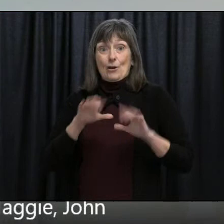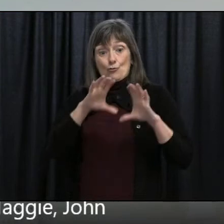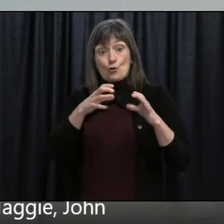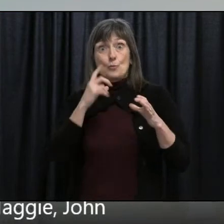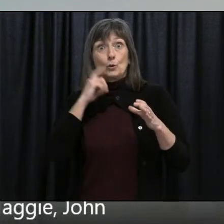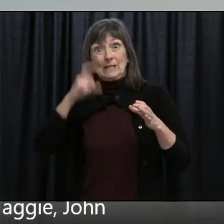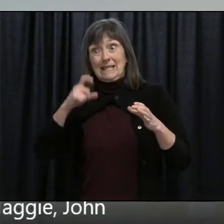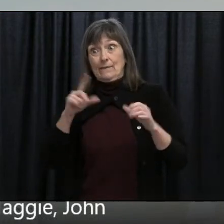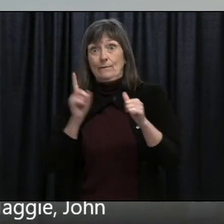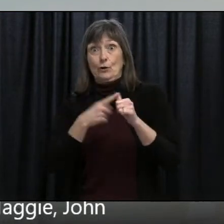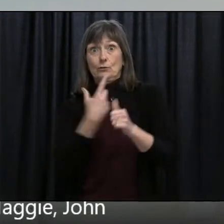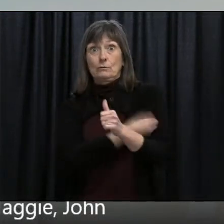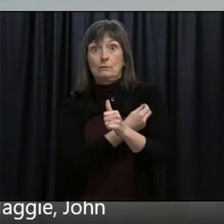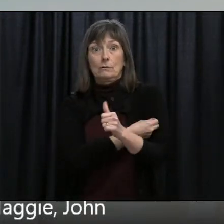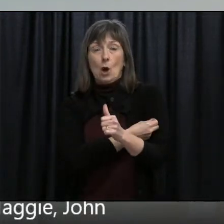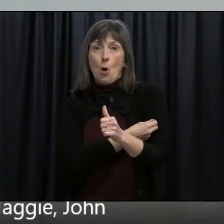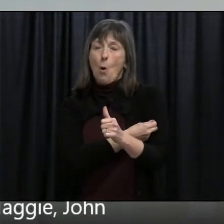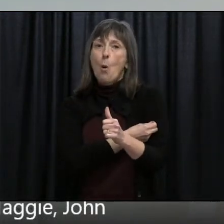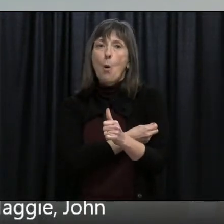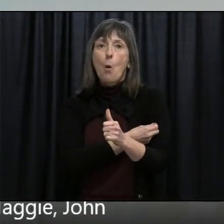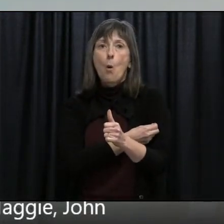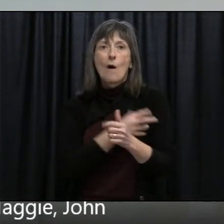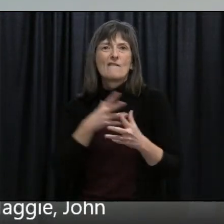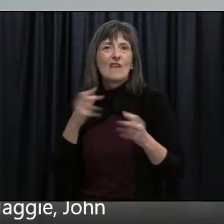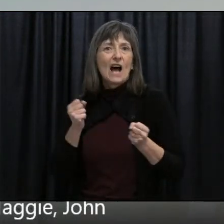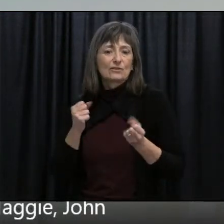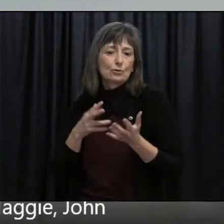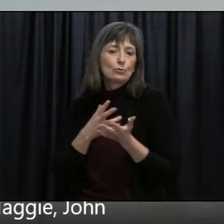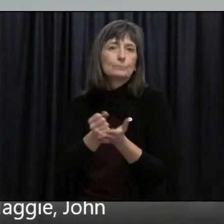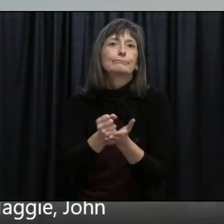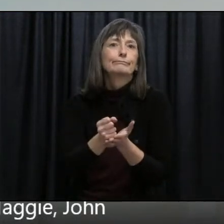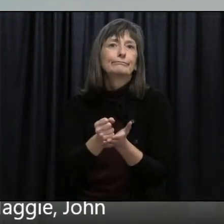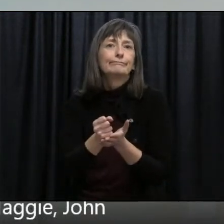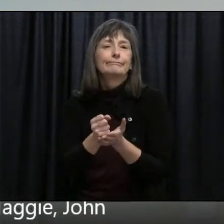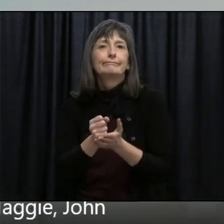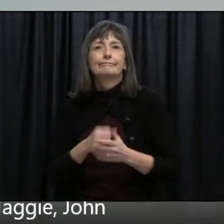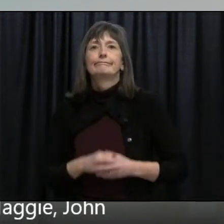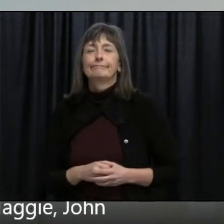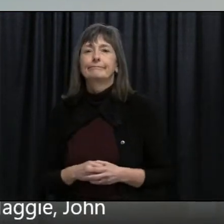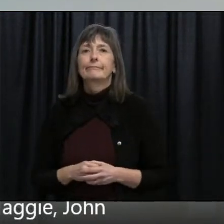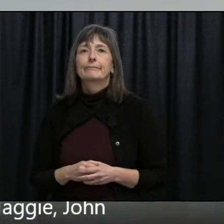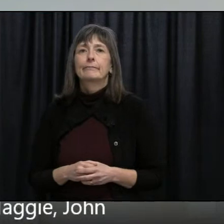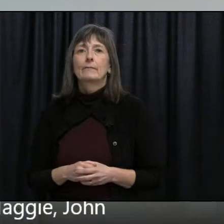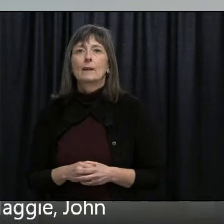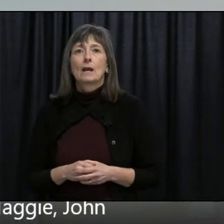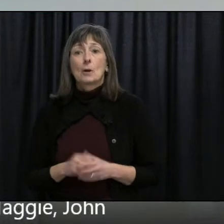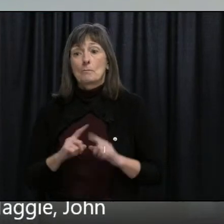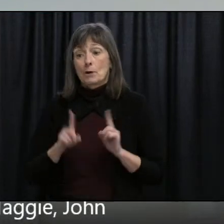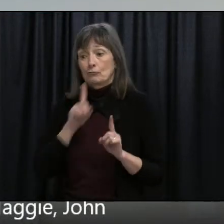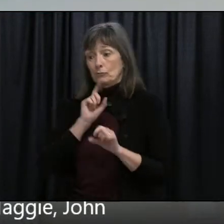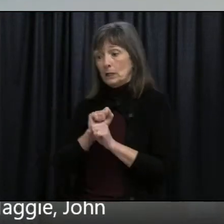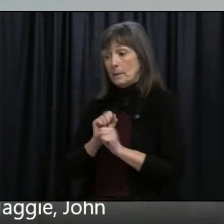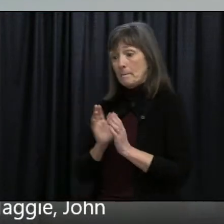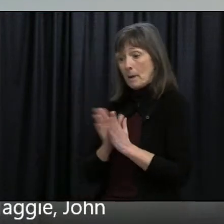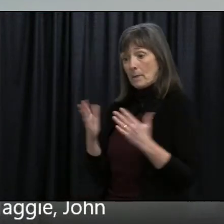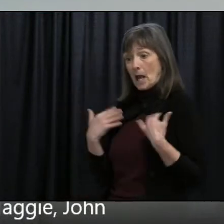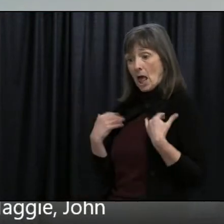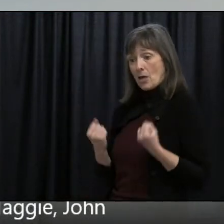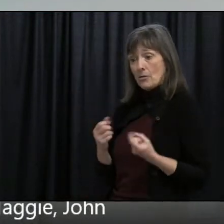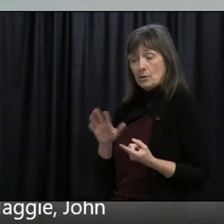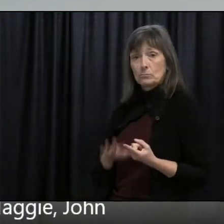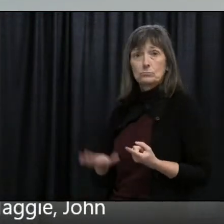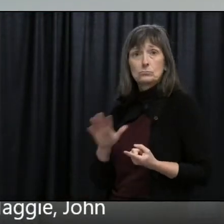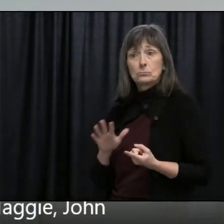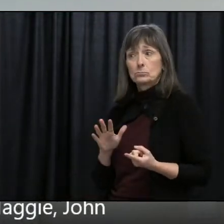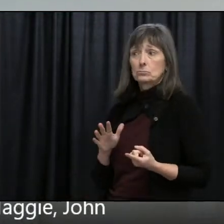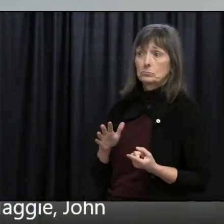approach the capacity of the public health element of vaccination to actually deliver the numbers. It's probably less than